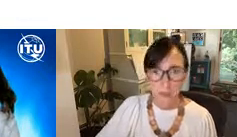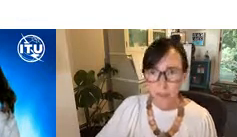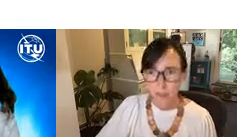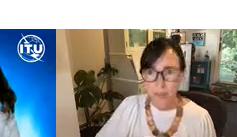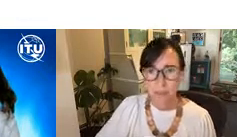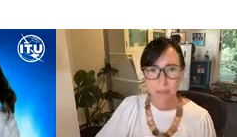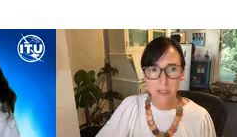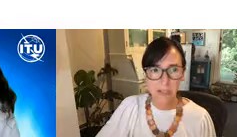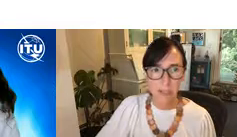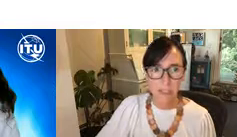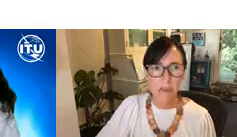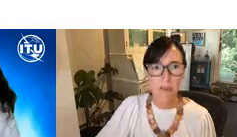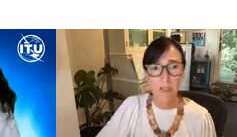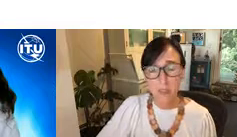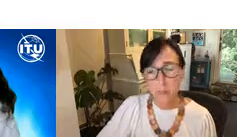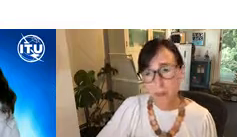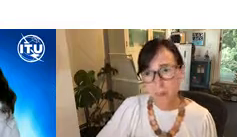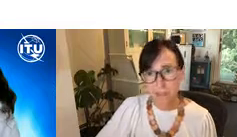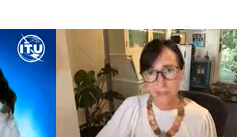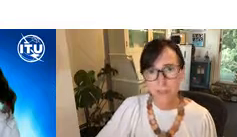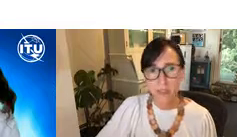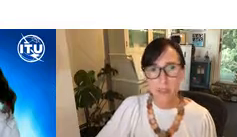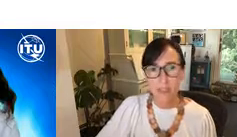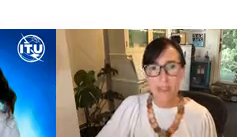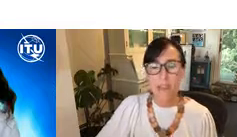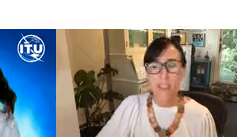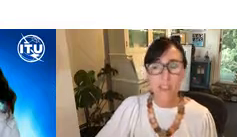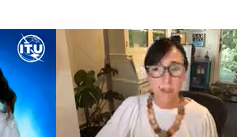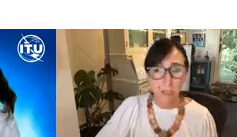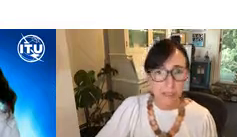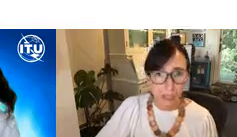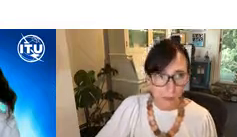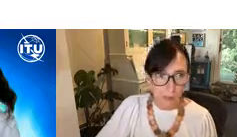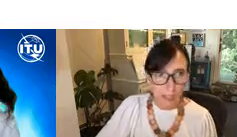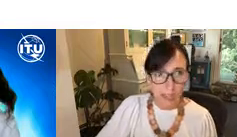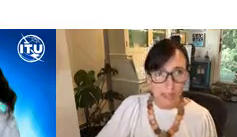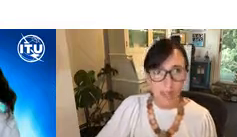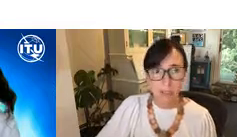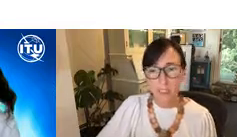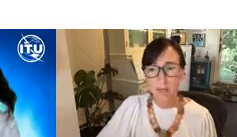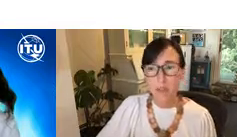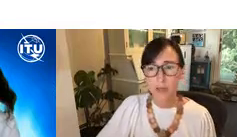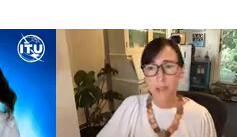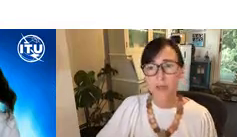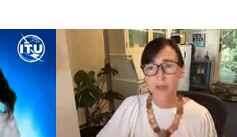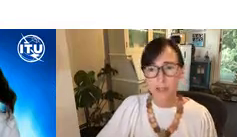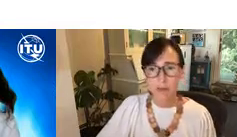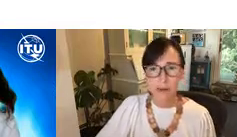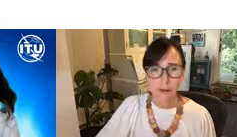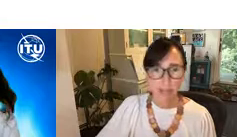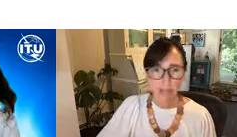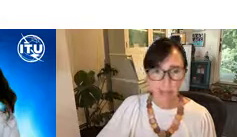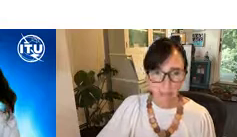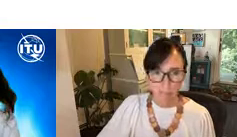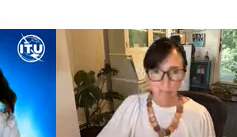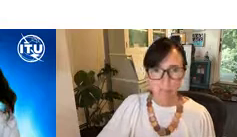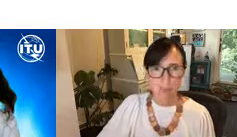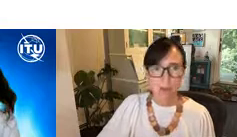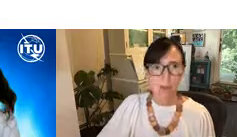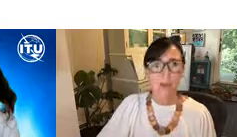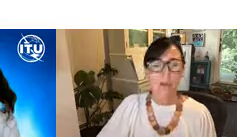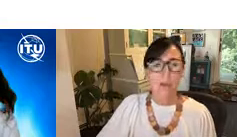also must remember that people with disabilities are a diverse population. Each person has their own needs, and sometimes targeted measures are